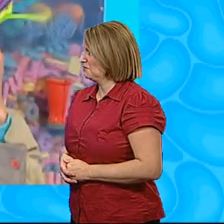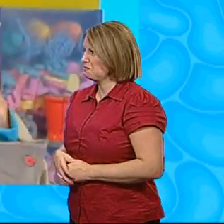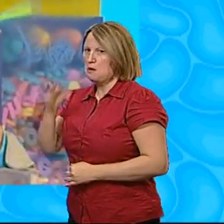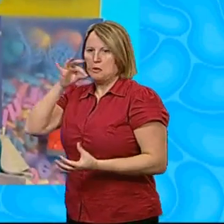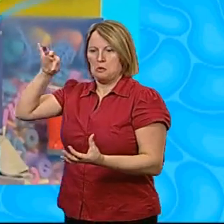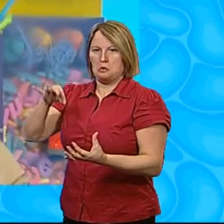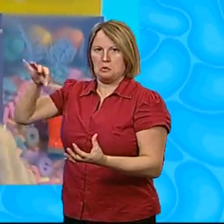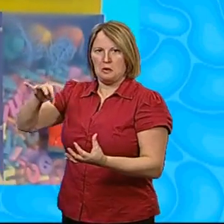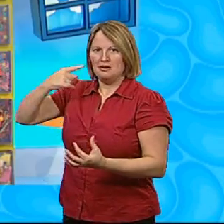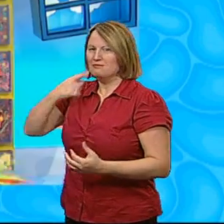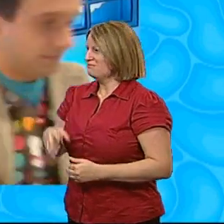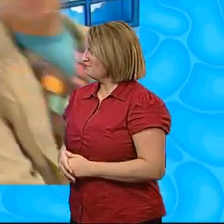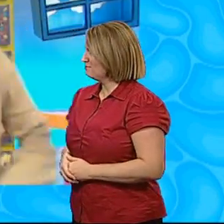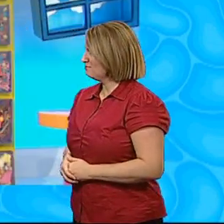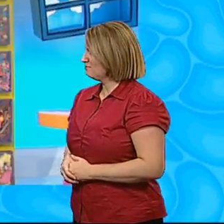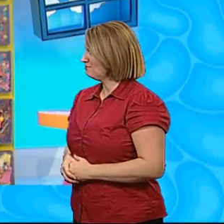Some pipe cleaners.